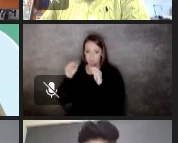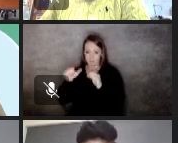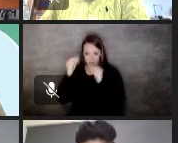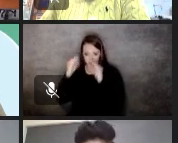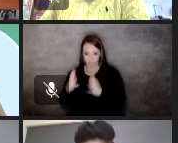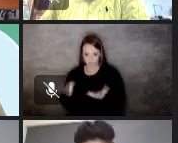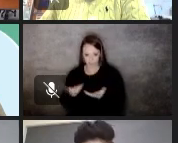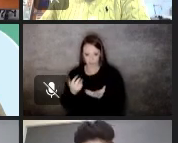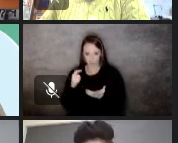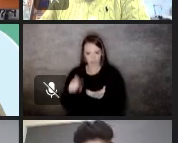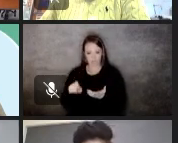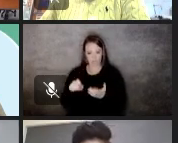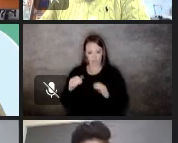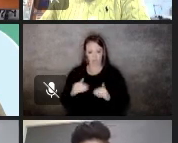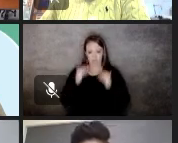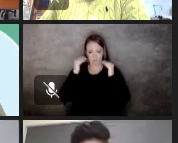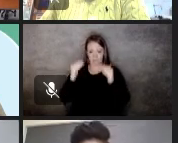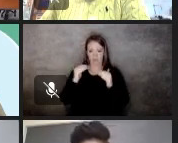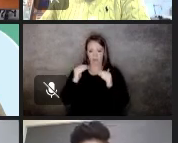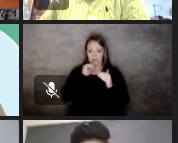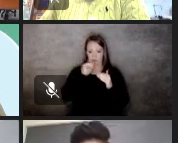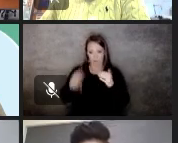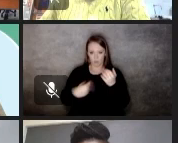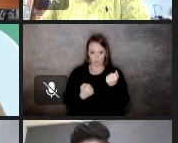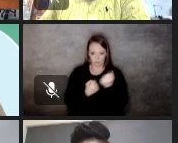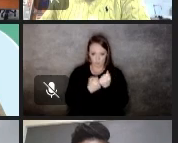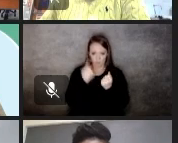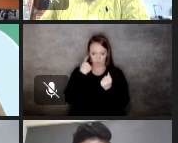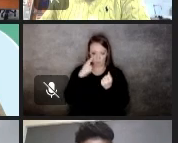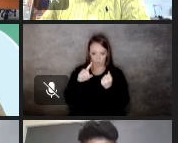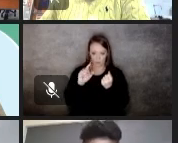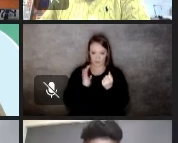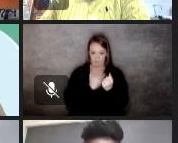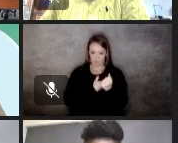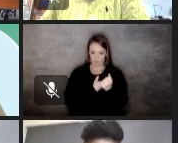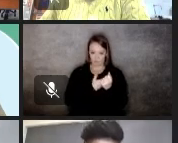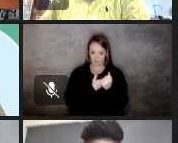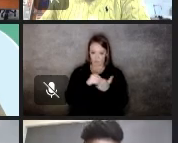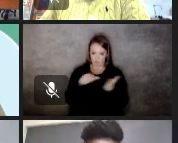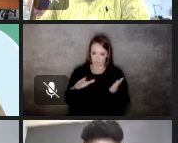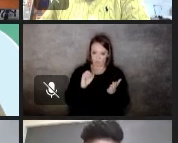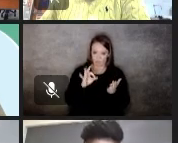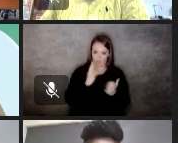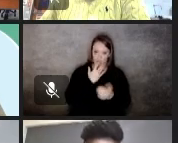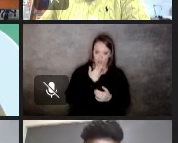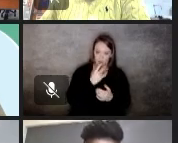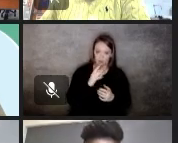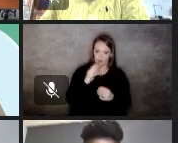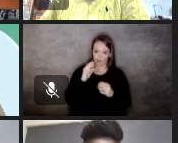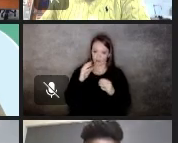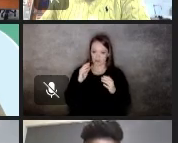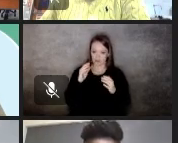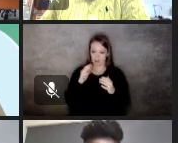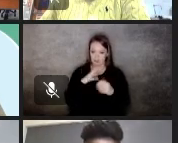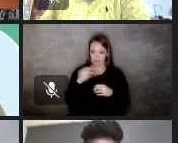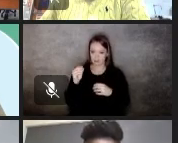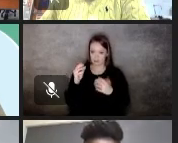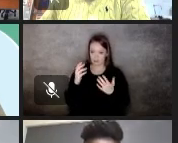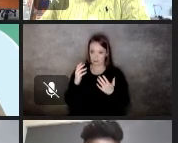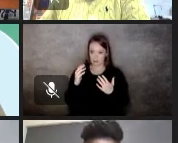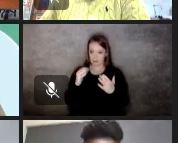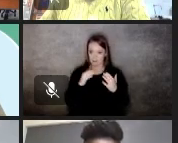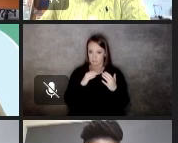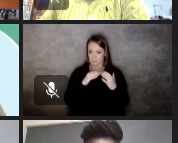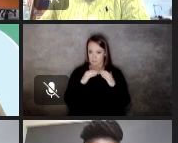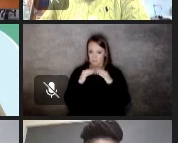elevate not just the advocacy for our students of color and our queer students, but also for our